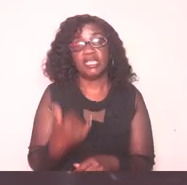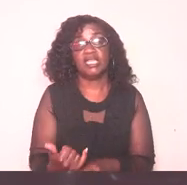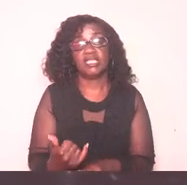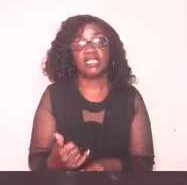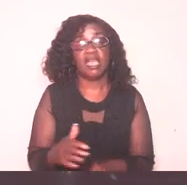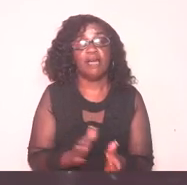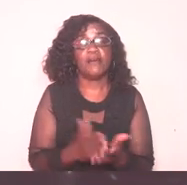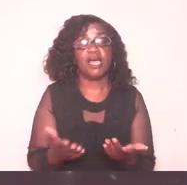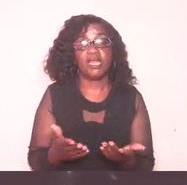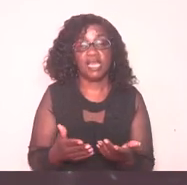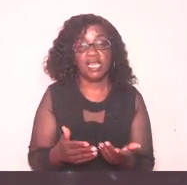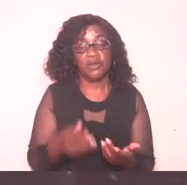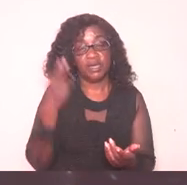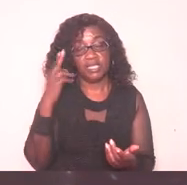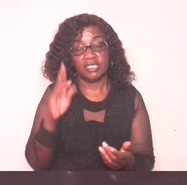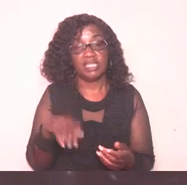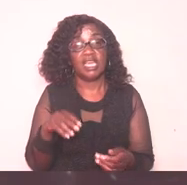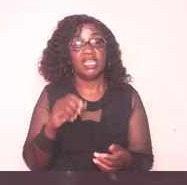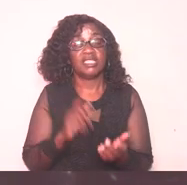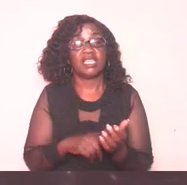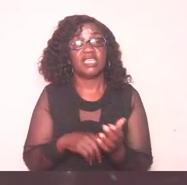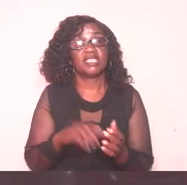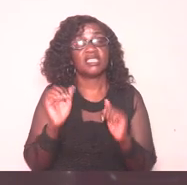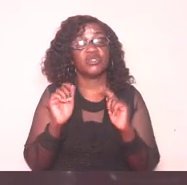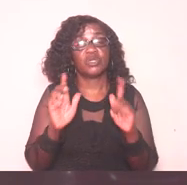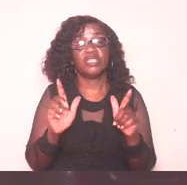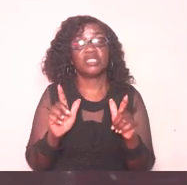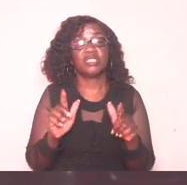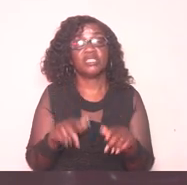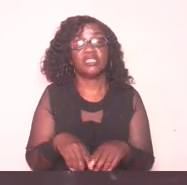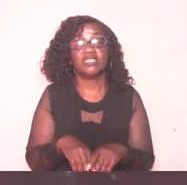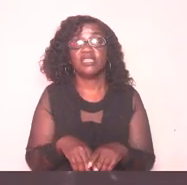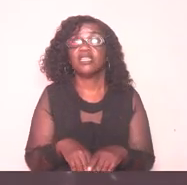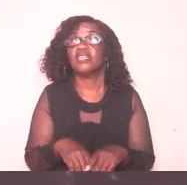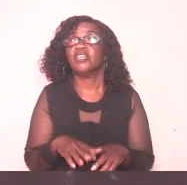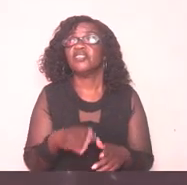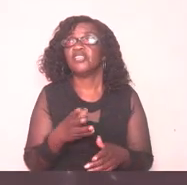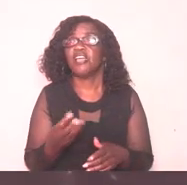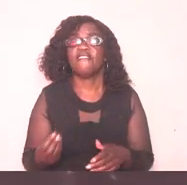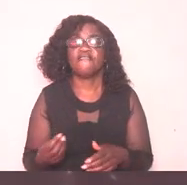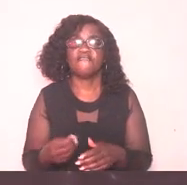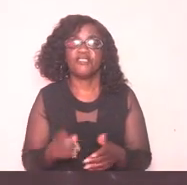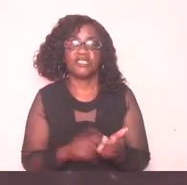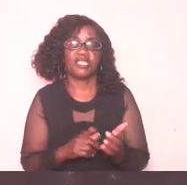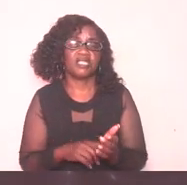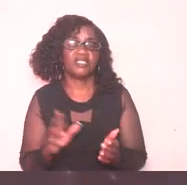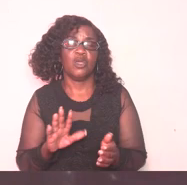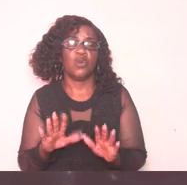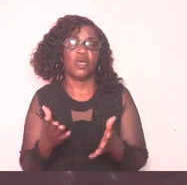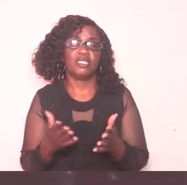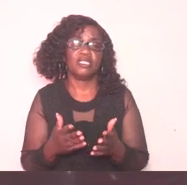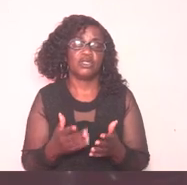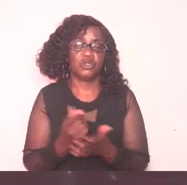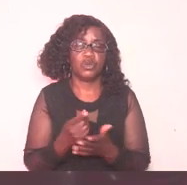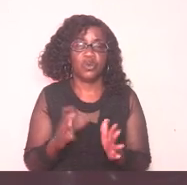not had enough access to comprehensive sex education for us to say that there is a 16-year-old, they're going to go and know what to do, right? So what do we bring